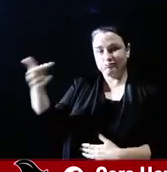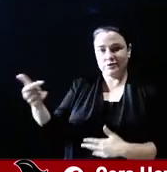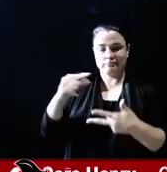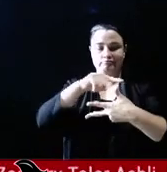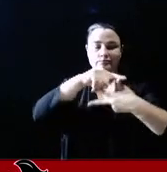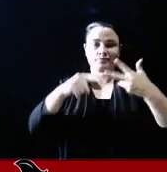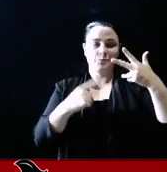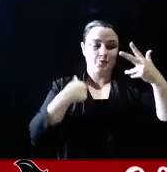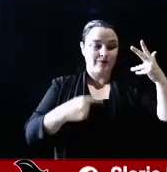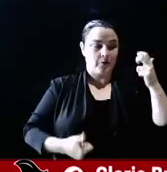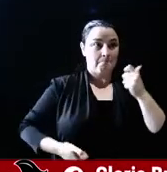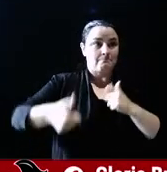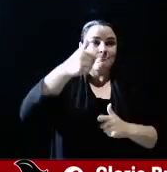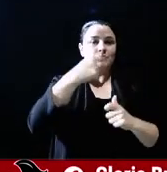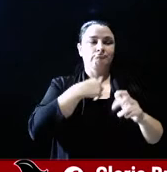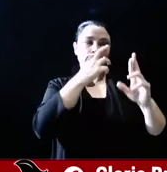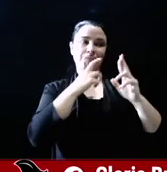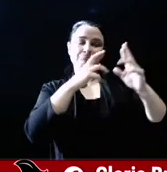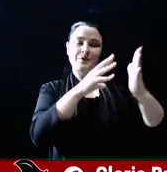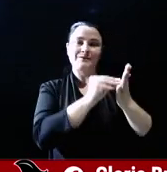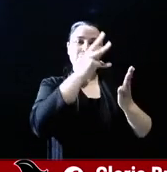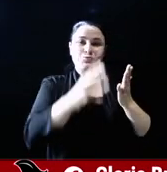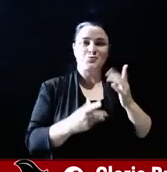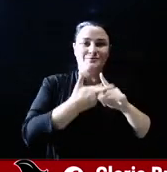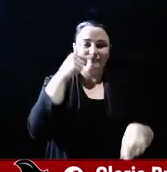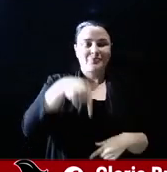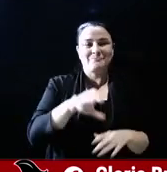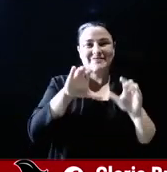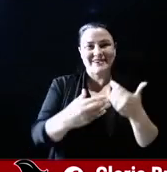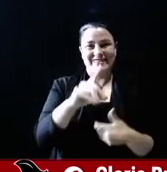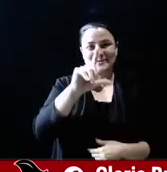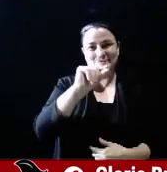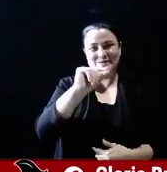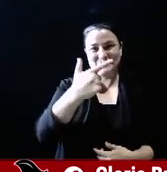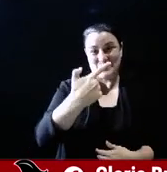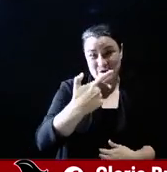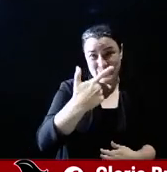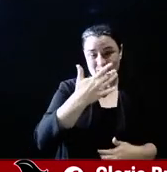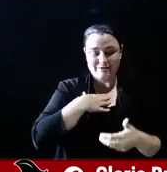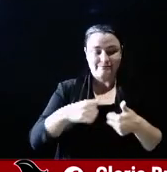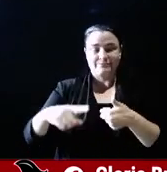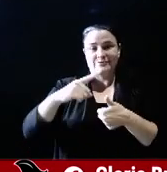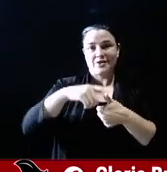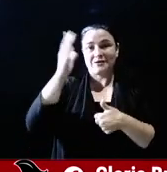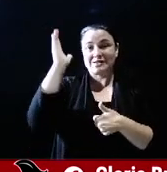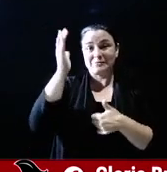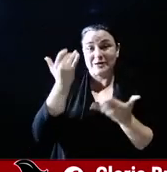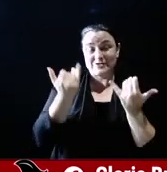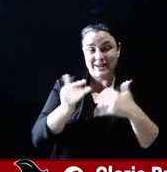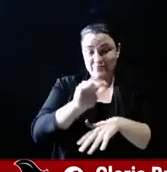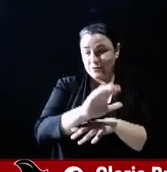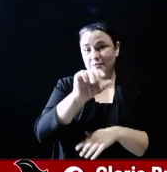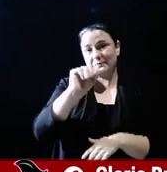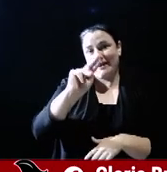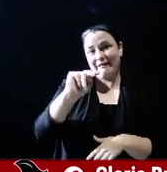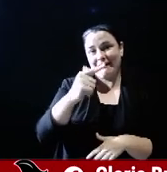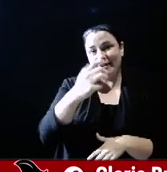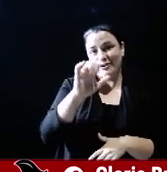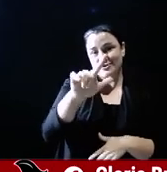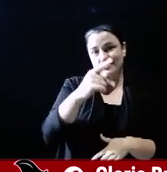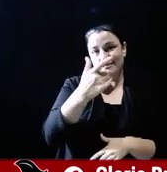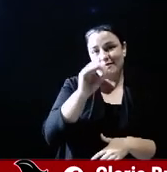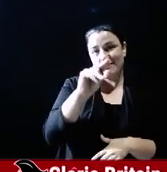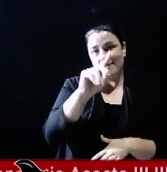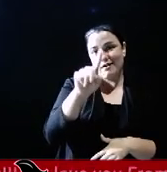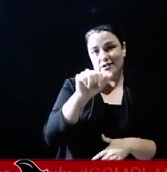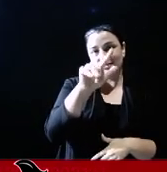most distinguished members of the class of 2021. Our keynote speakers this afternoon will be Angel Gonzalez,